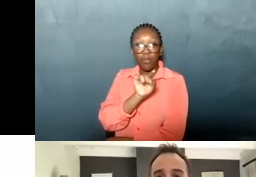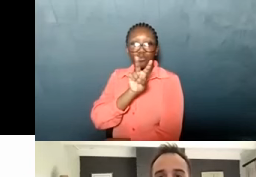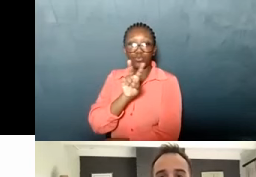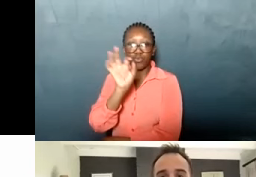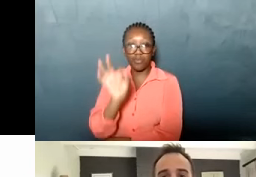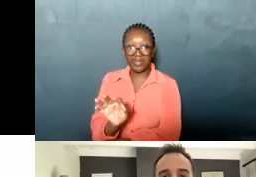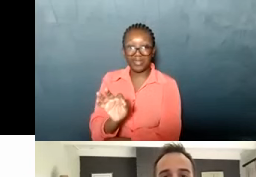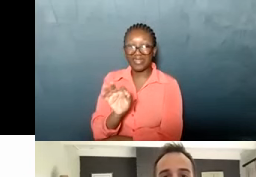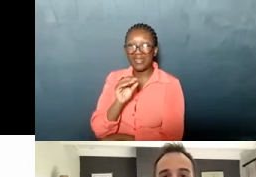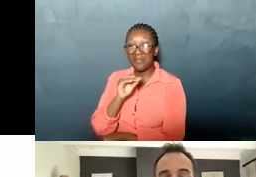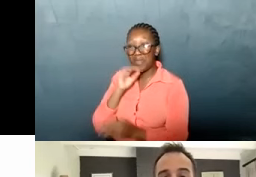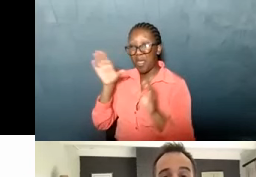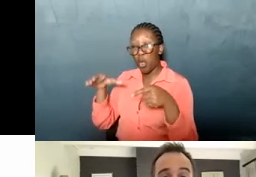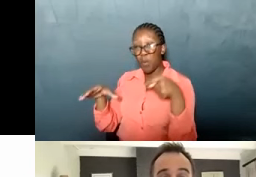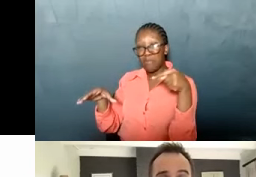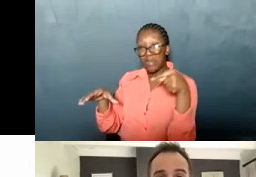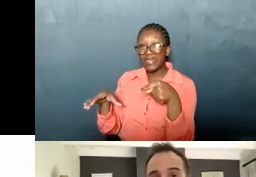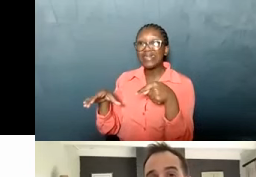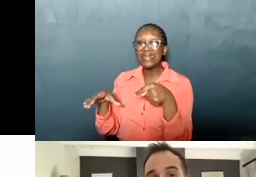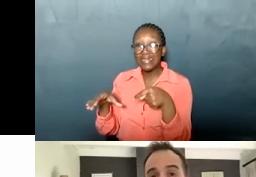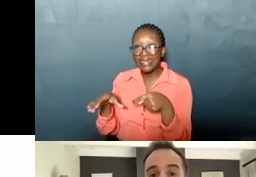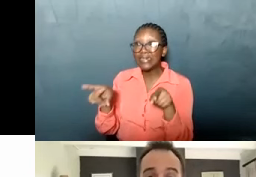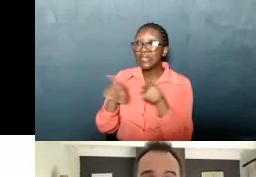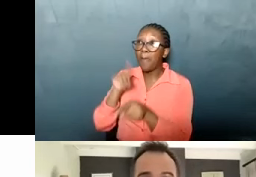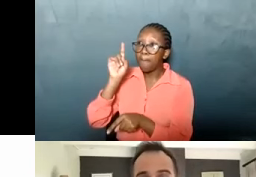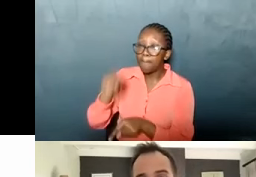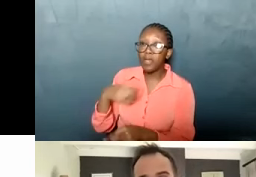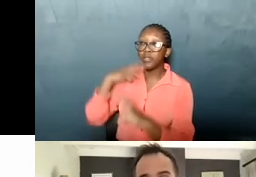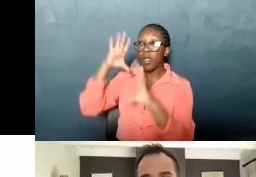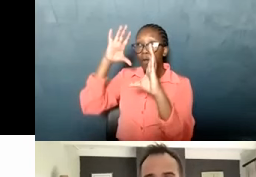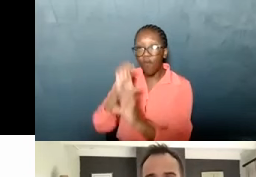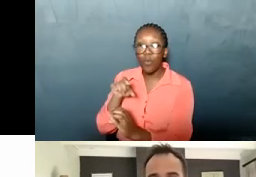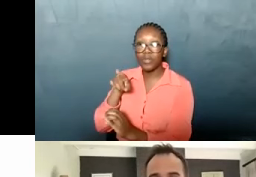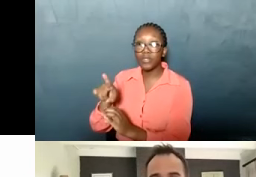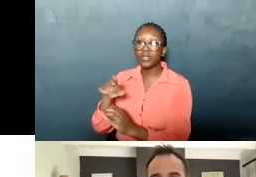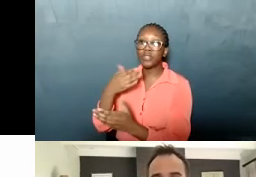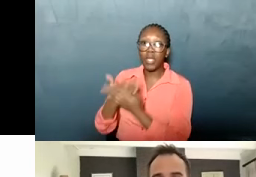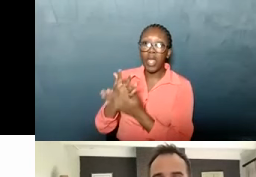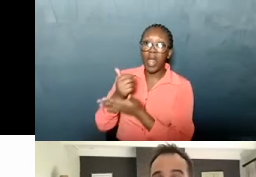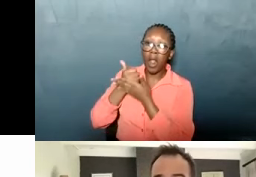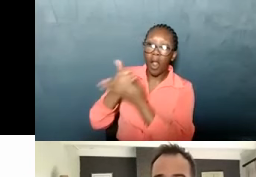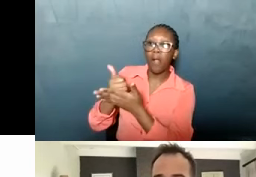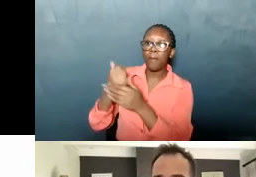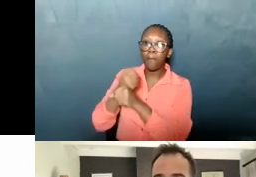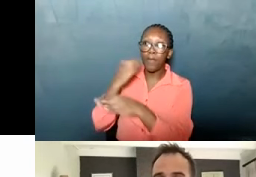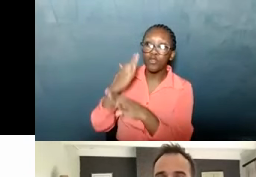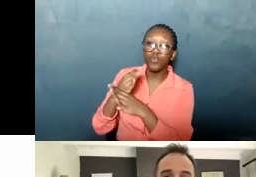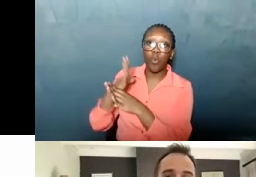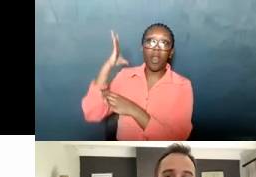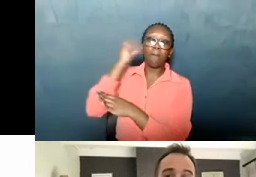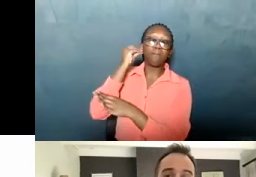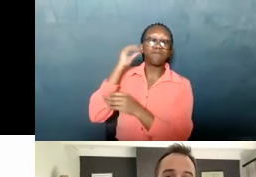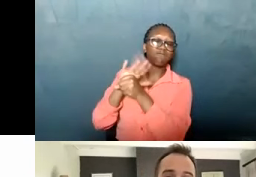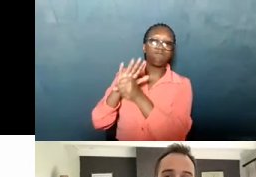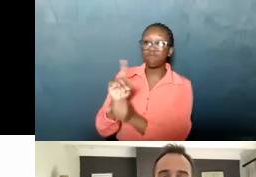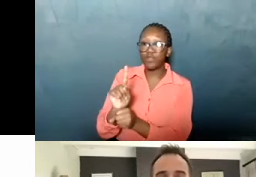group are the ones that should be targeted primarily for treatment. Africa also has